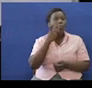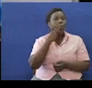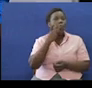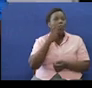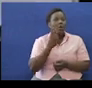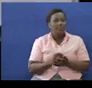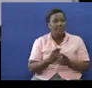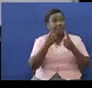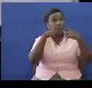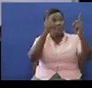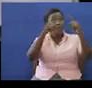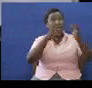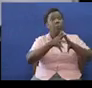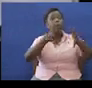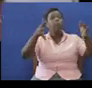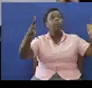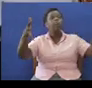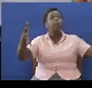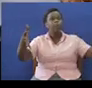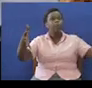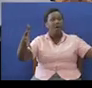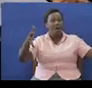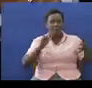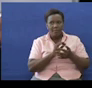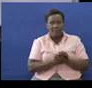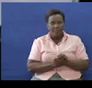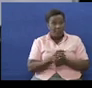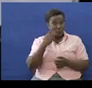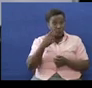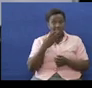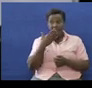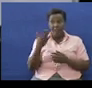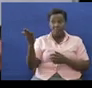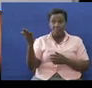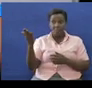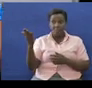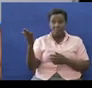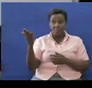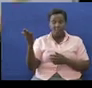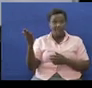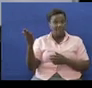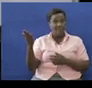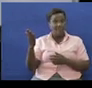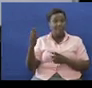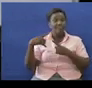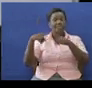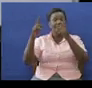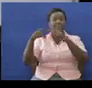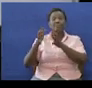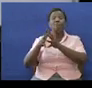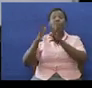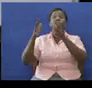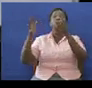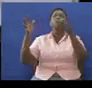Do you know baobab trees? Those very big trees with a very hard bark. Now, at the back,